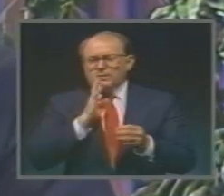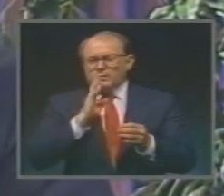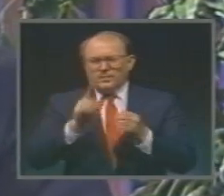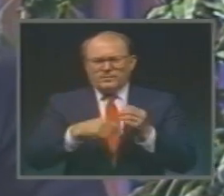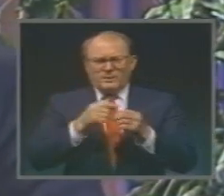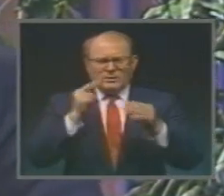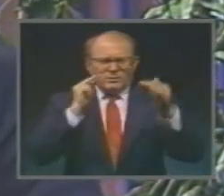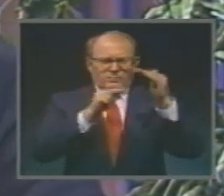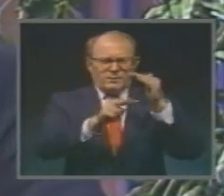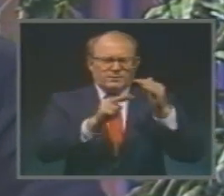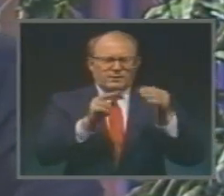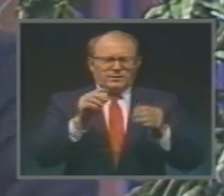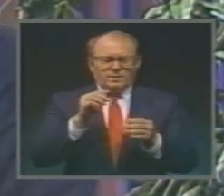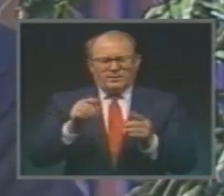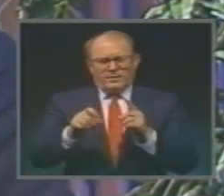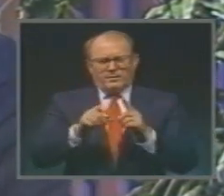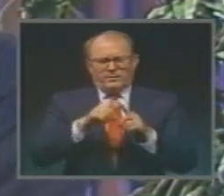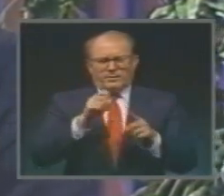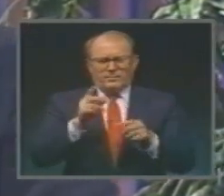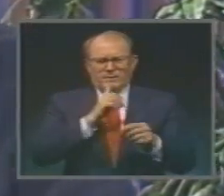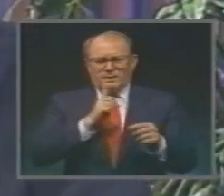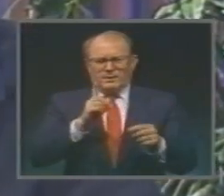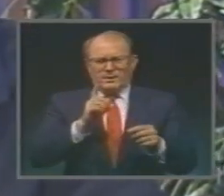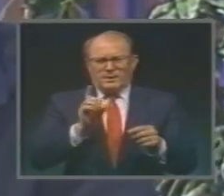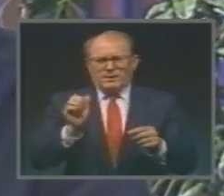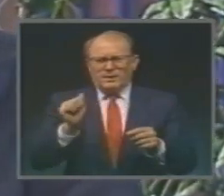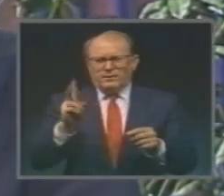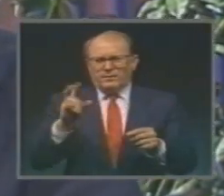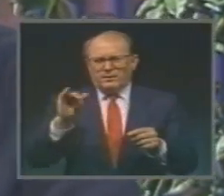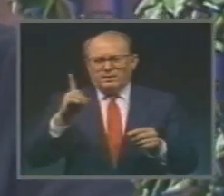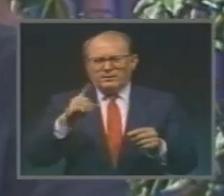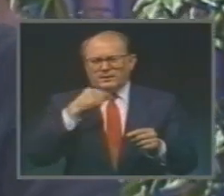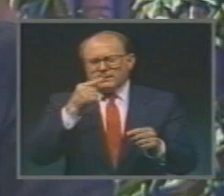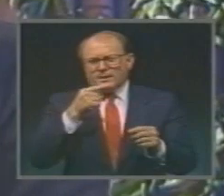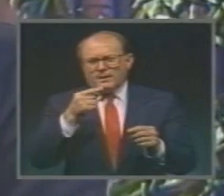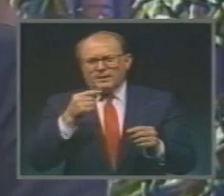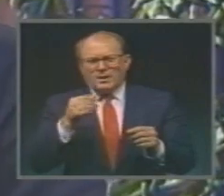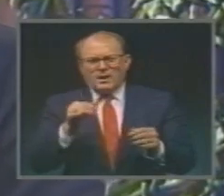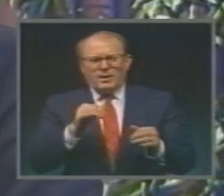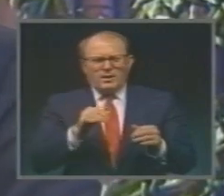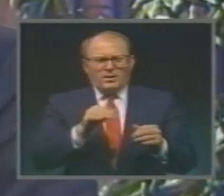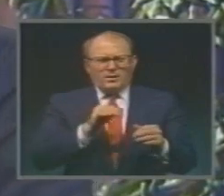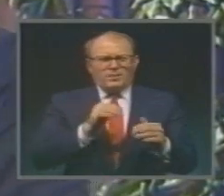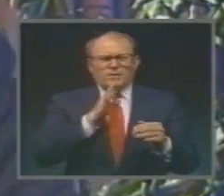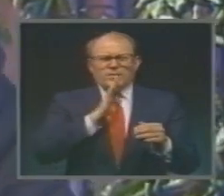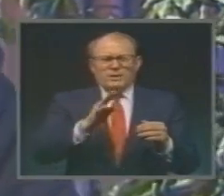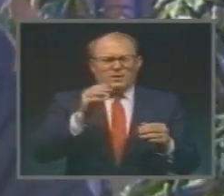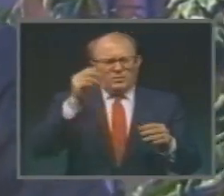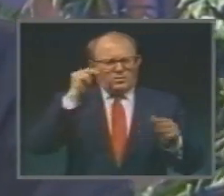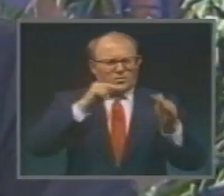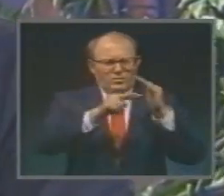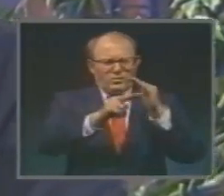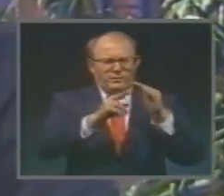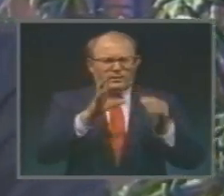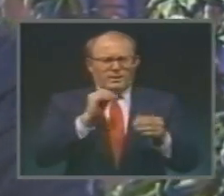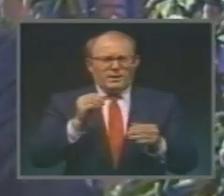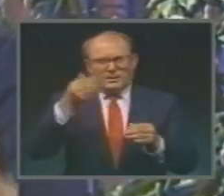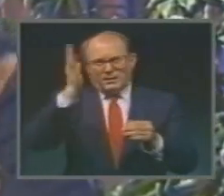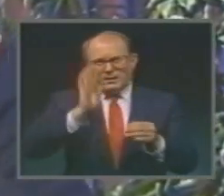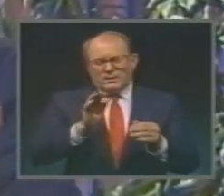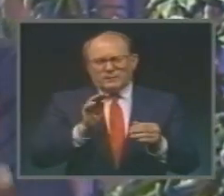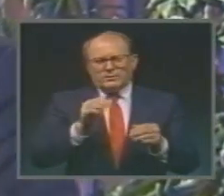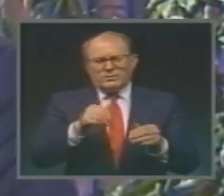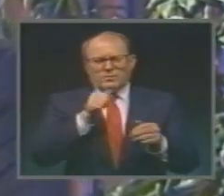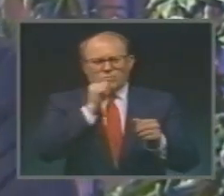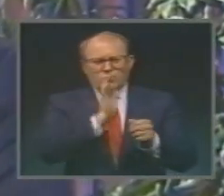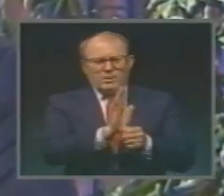16th chapter in verse 8, saying, Therefore, being a prophet, and knowing that God has sworn with an oath to him that of